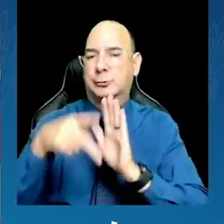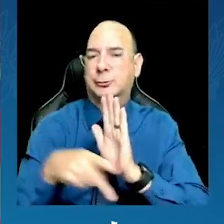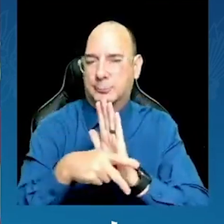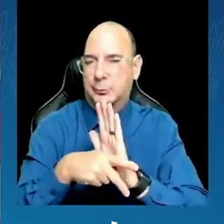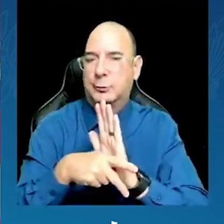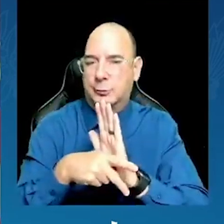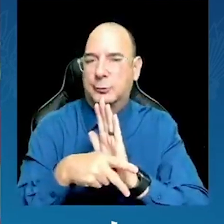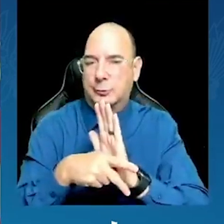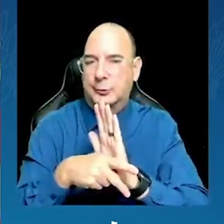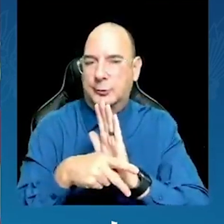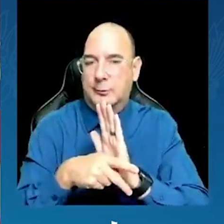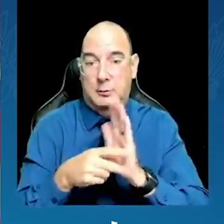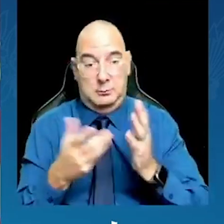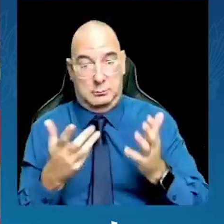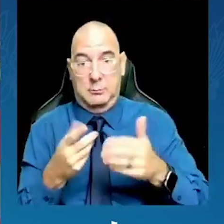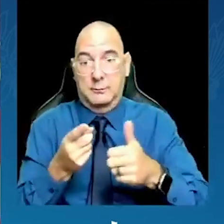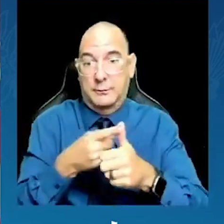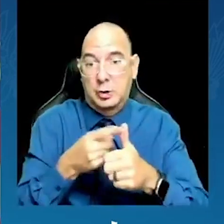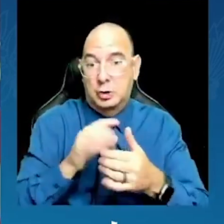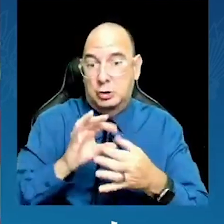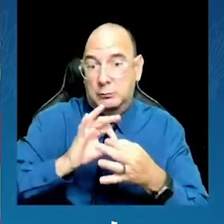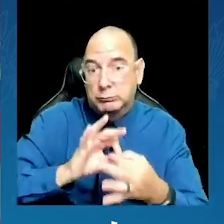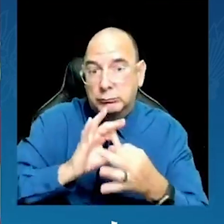cooperation, security,